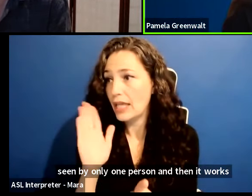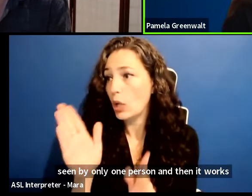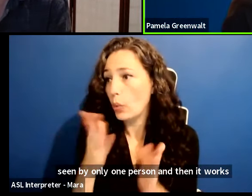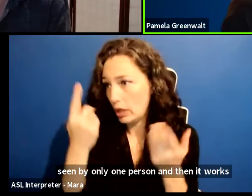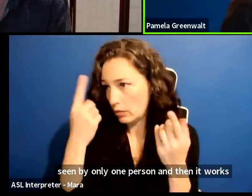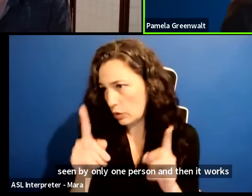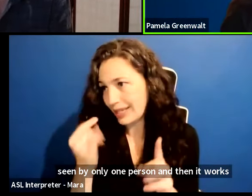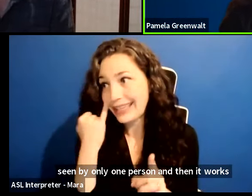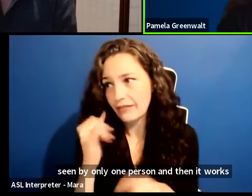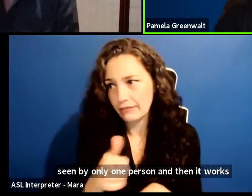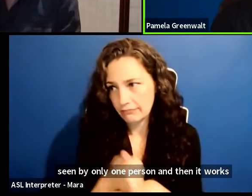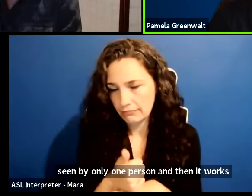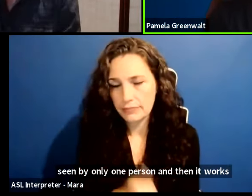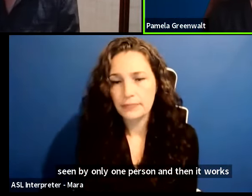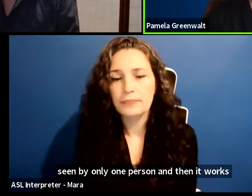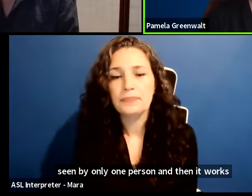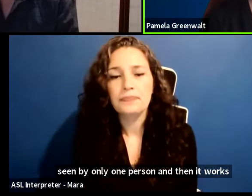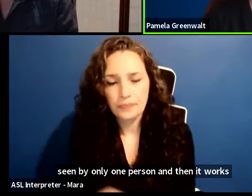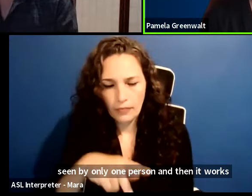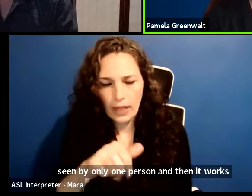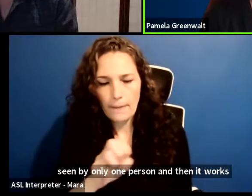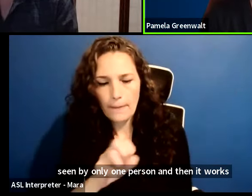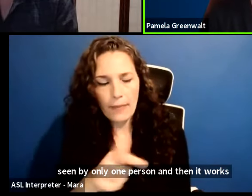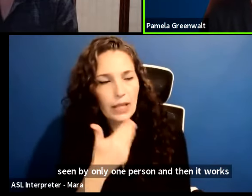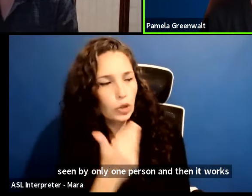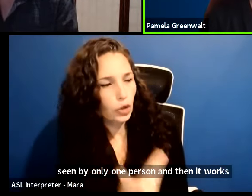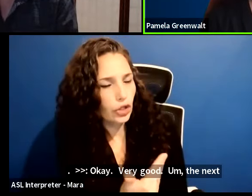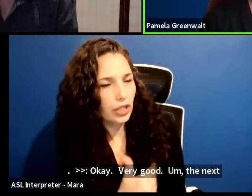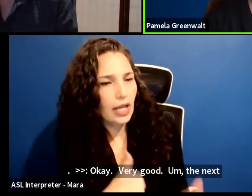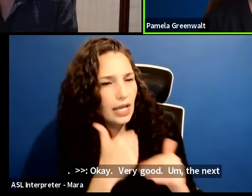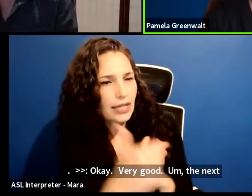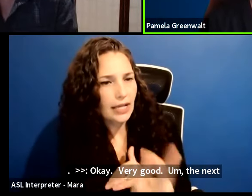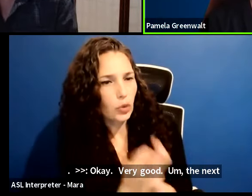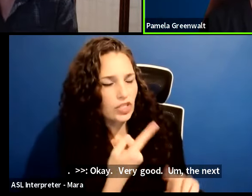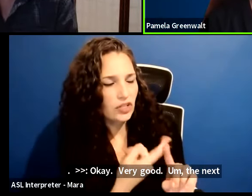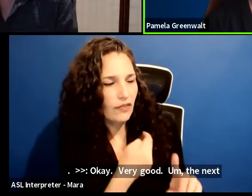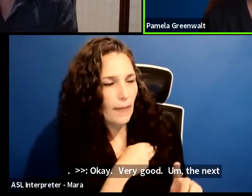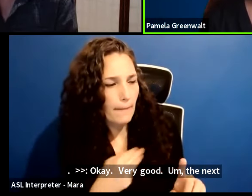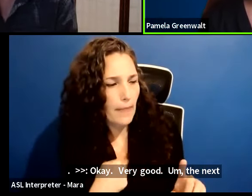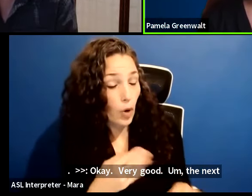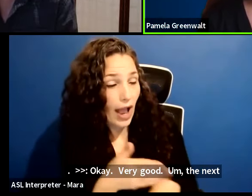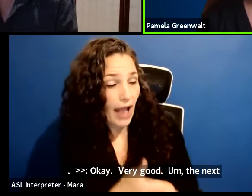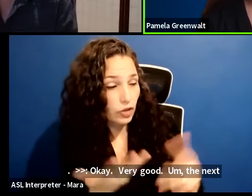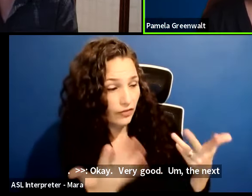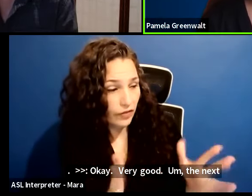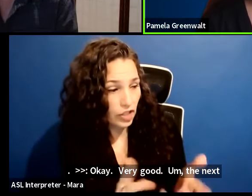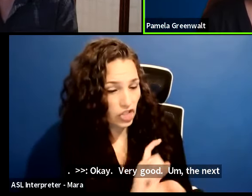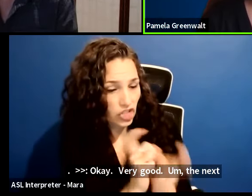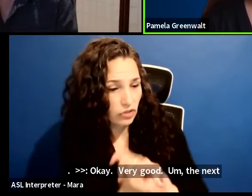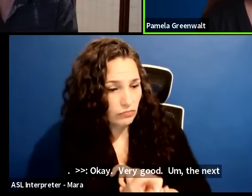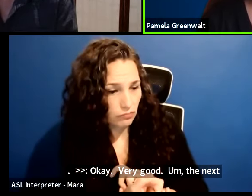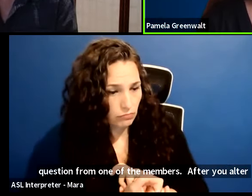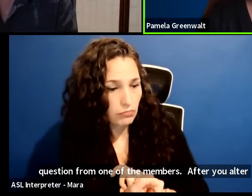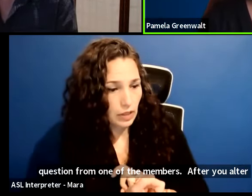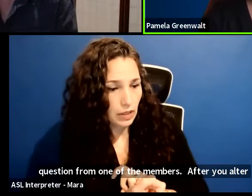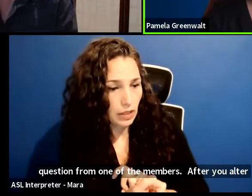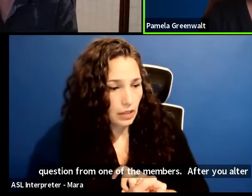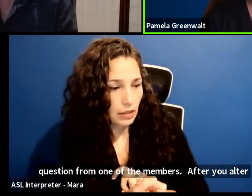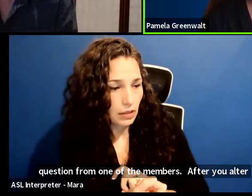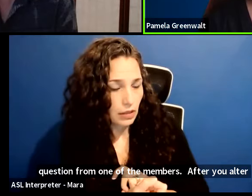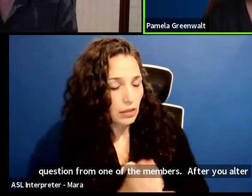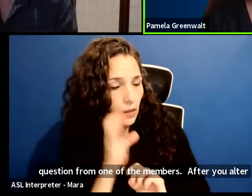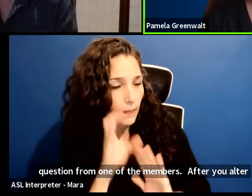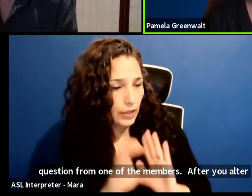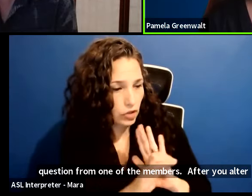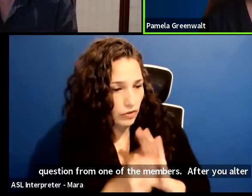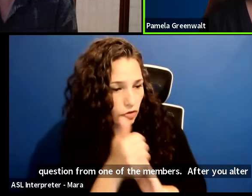good. The next question from one of our members is, after you alter a picture of your own to Zoom specs for